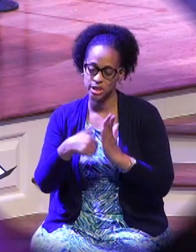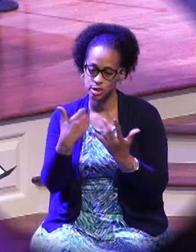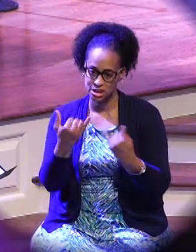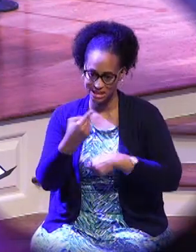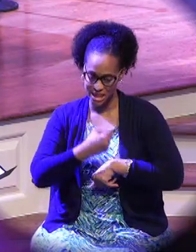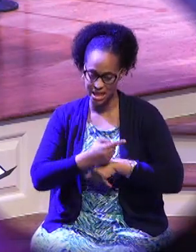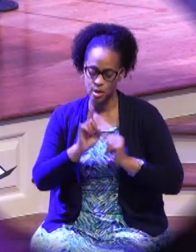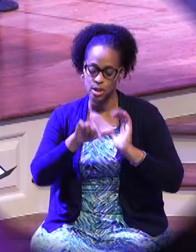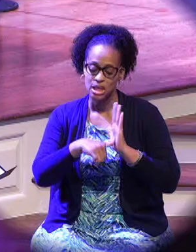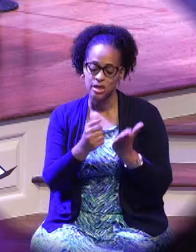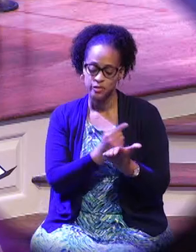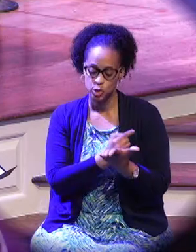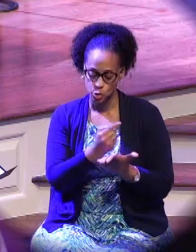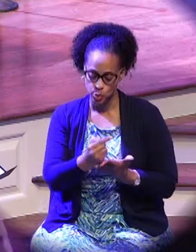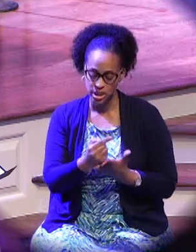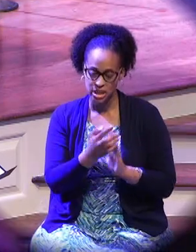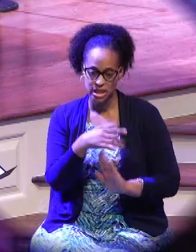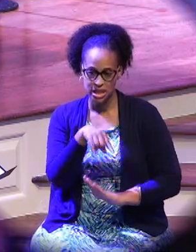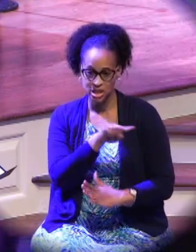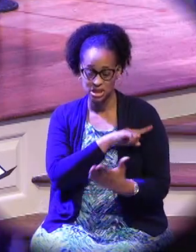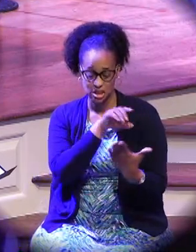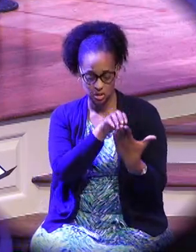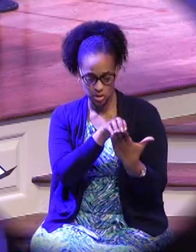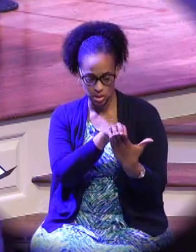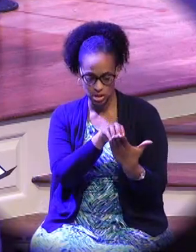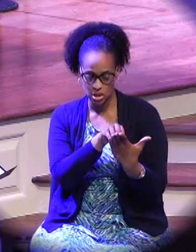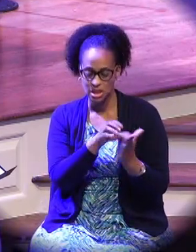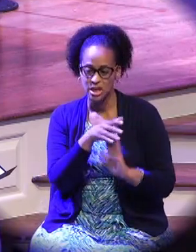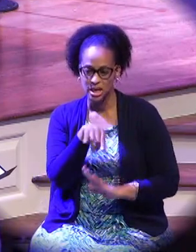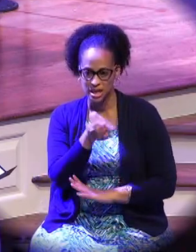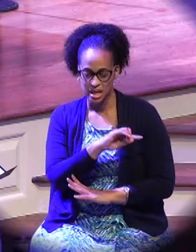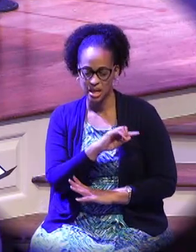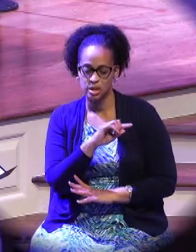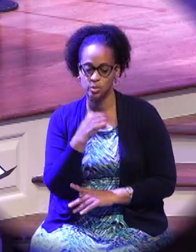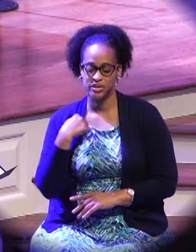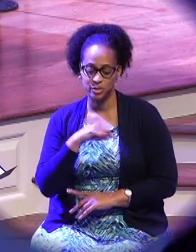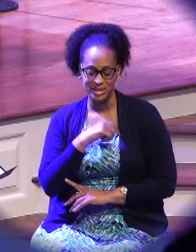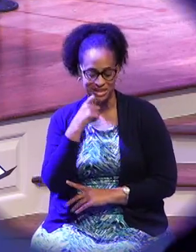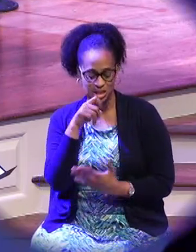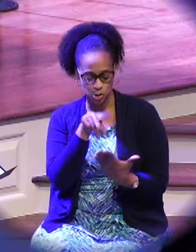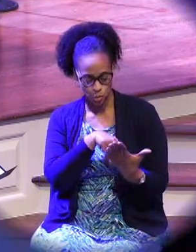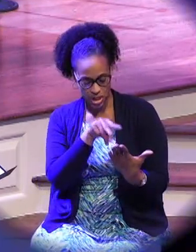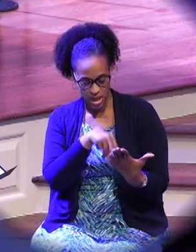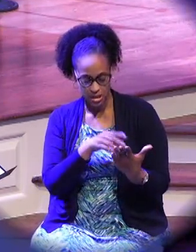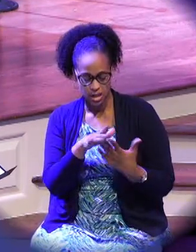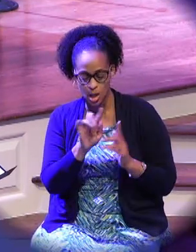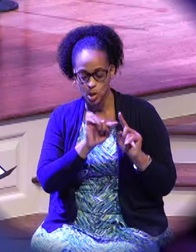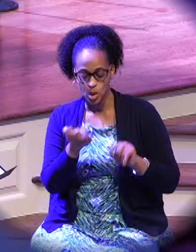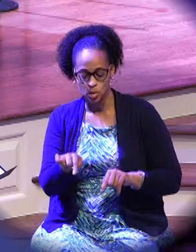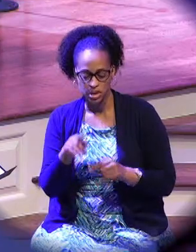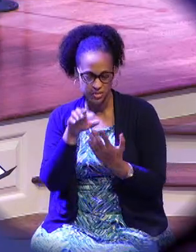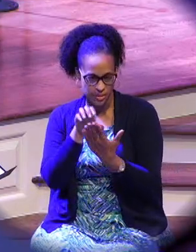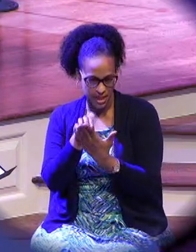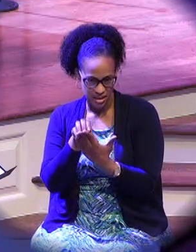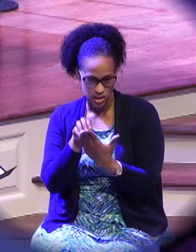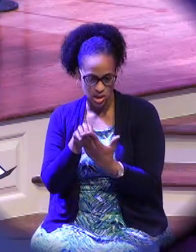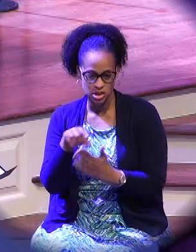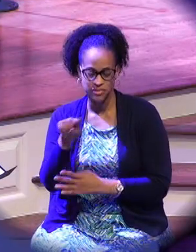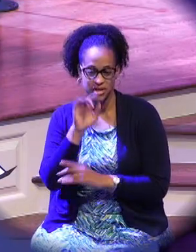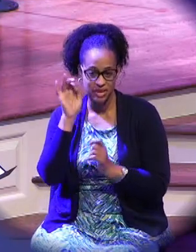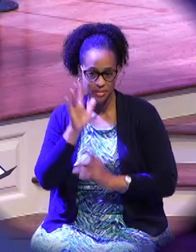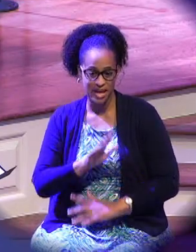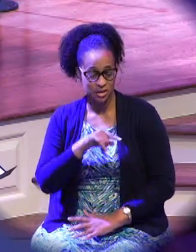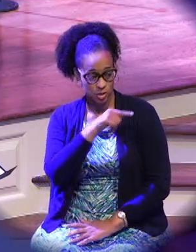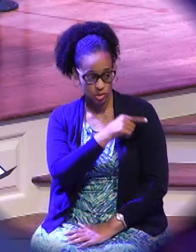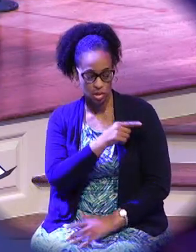this week to take Isaiah 52 and 53, the passage that we read, and then go look at the passage that Pastor